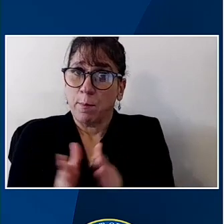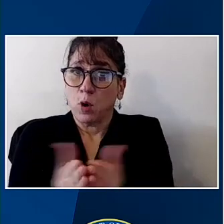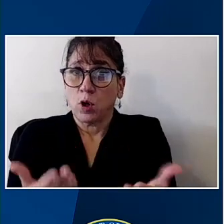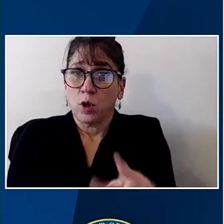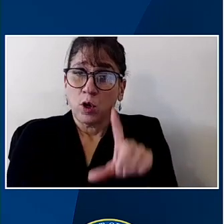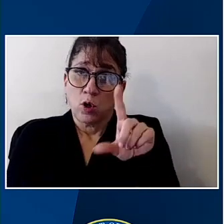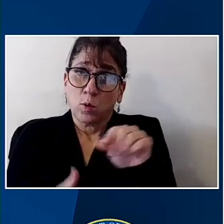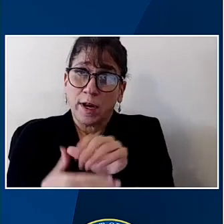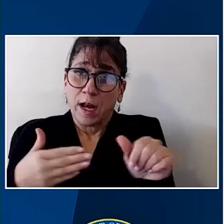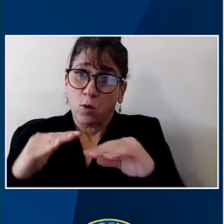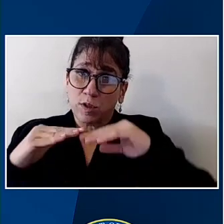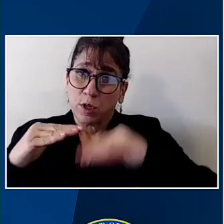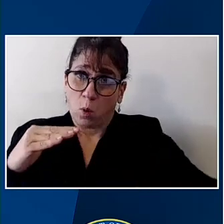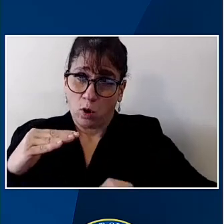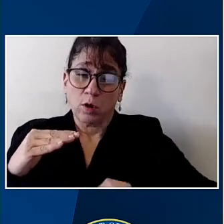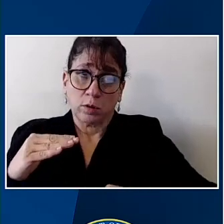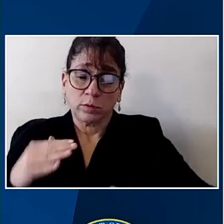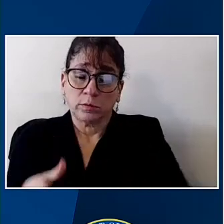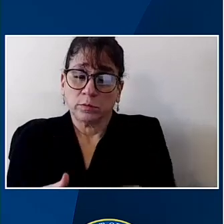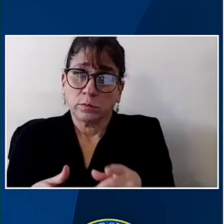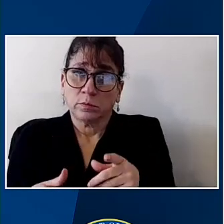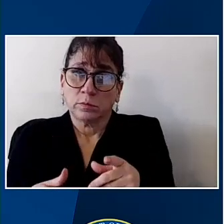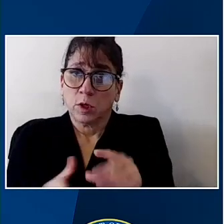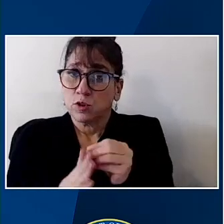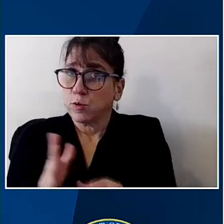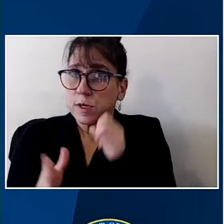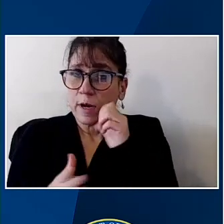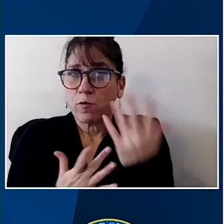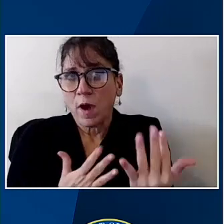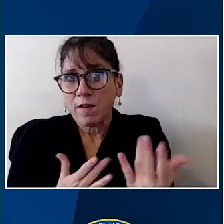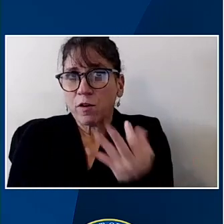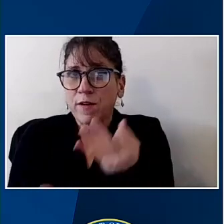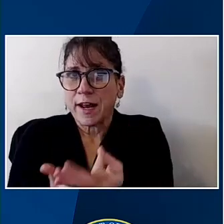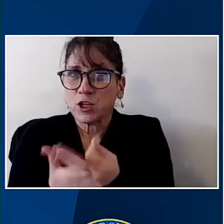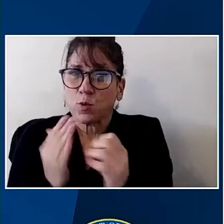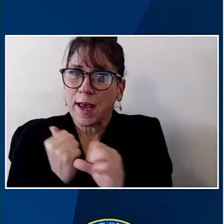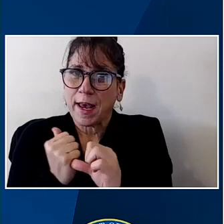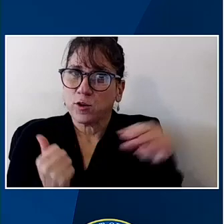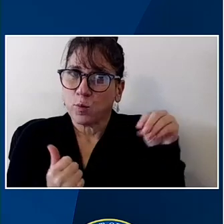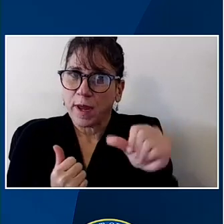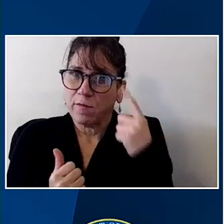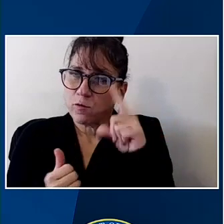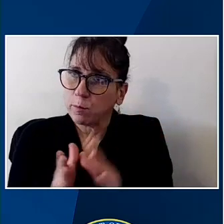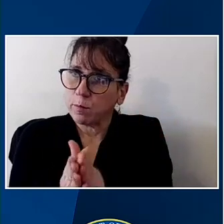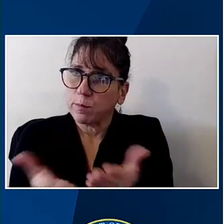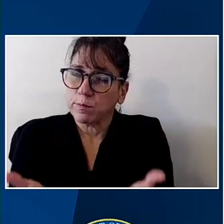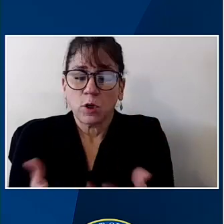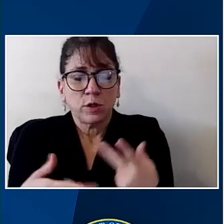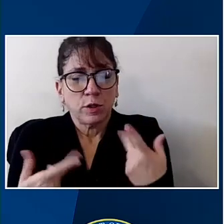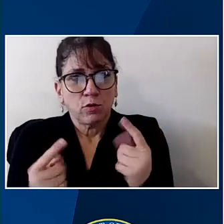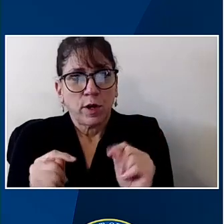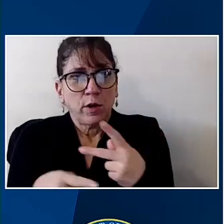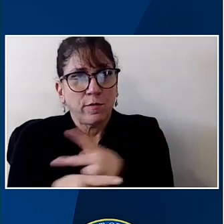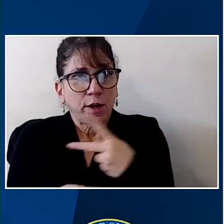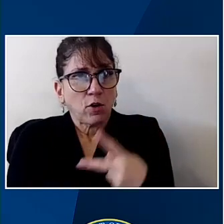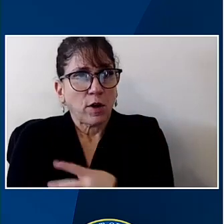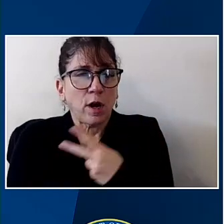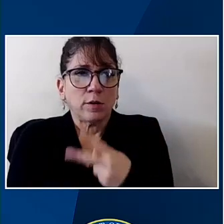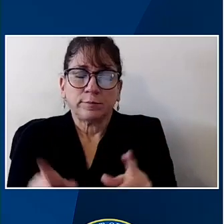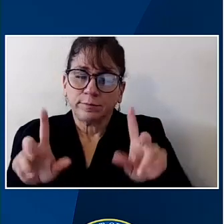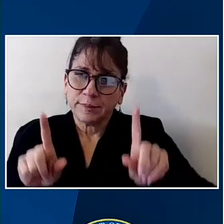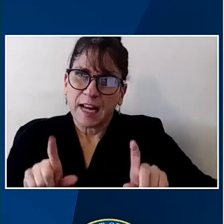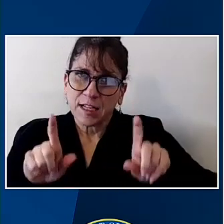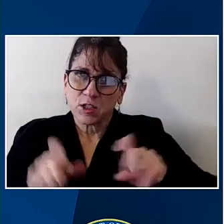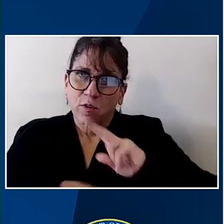lower, in fact. Additionally, students don't have to wait for financial aid to pay for their books or to try and figure out trial versions of the course